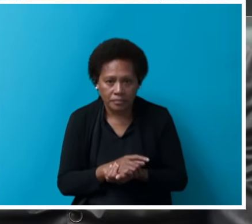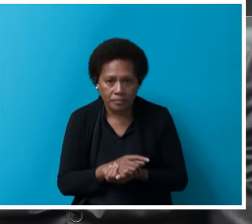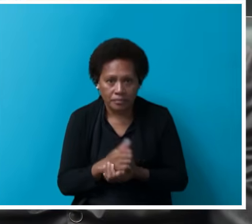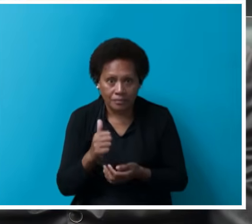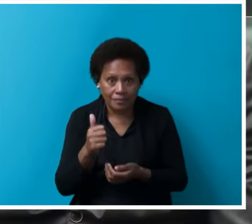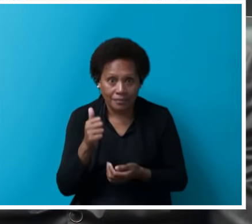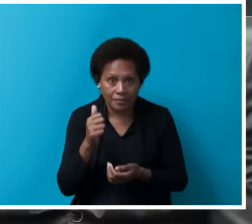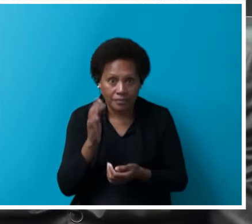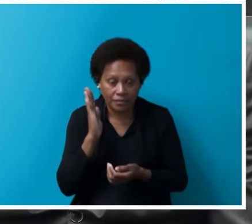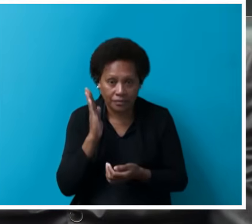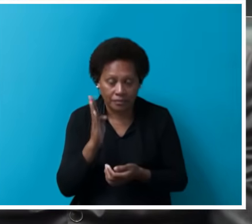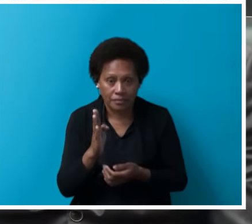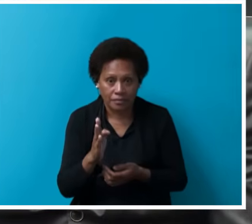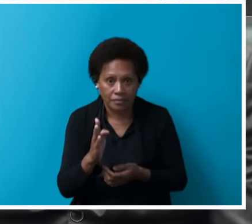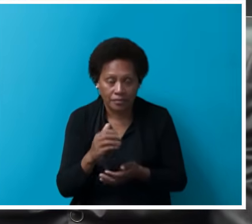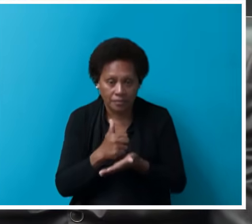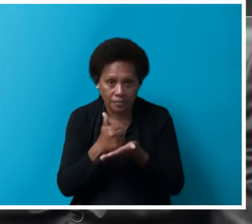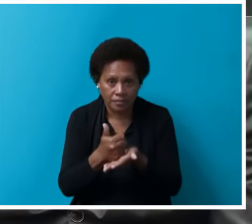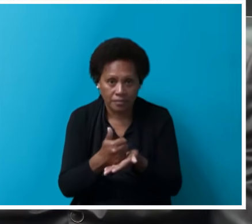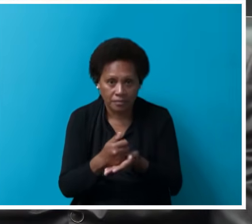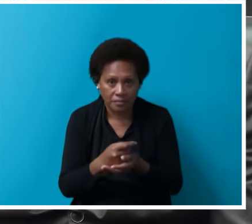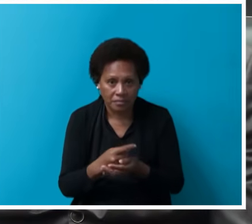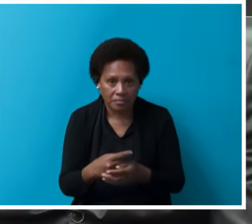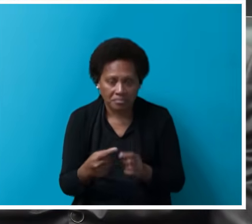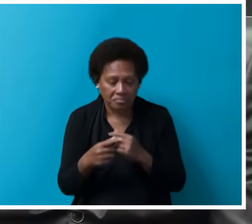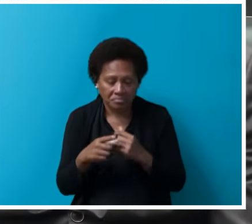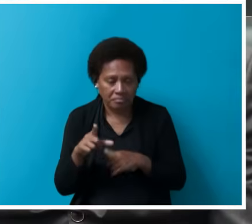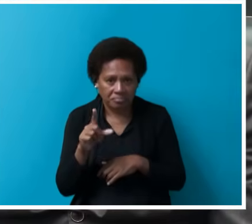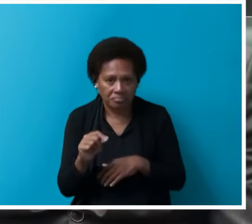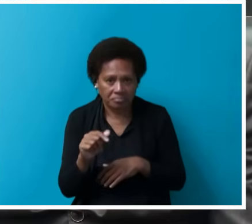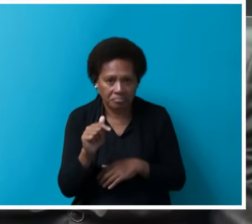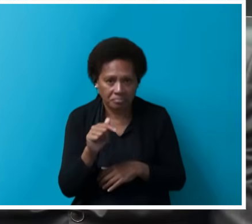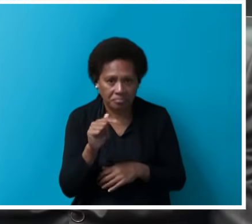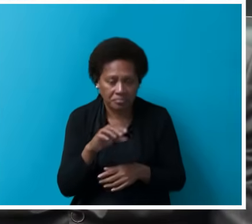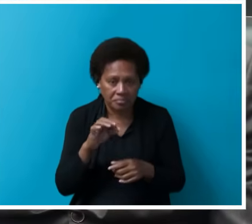back-to-school support, the original policy, we didn't do that. We were not thinking about elections. Some of